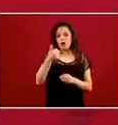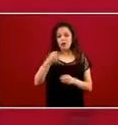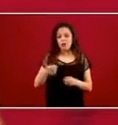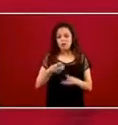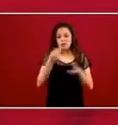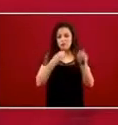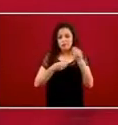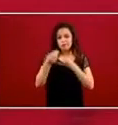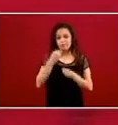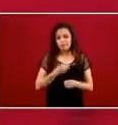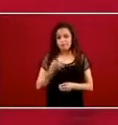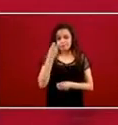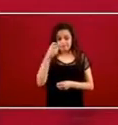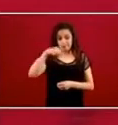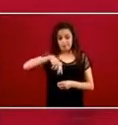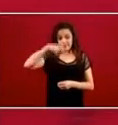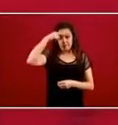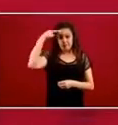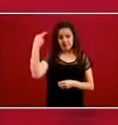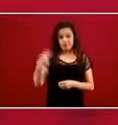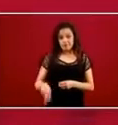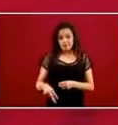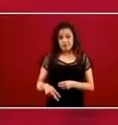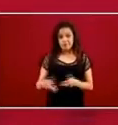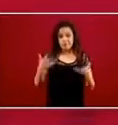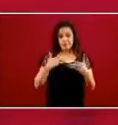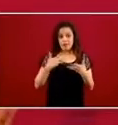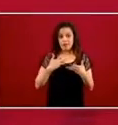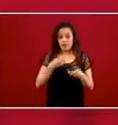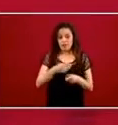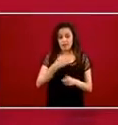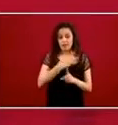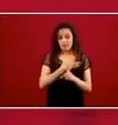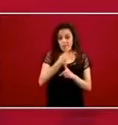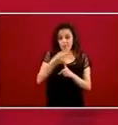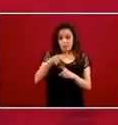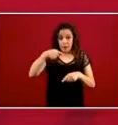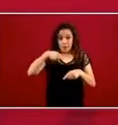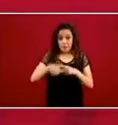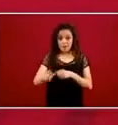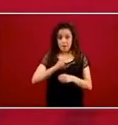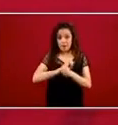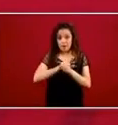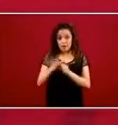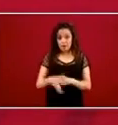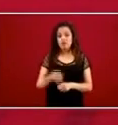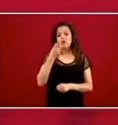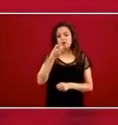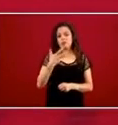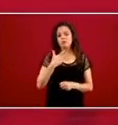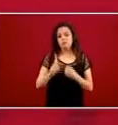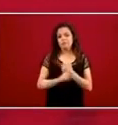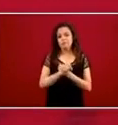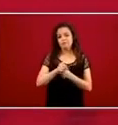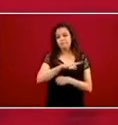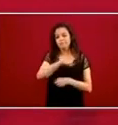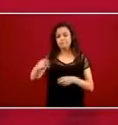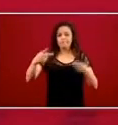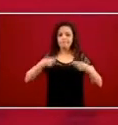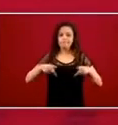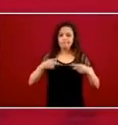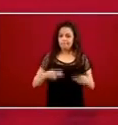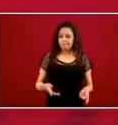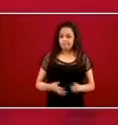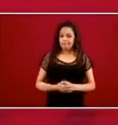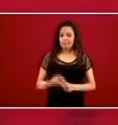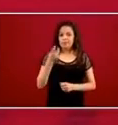and excess of fat. So this is the situation in which we are standing at the beginning of this epidemic,